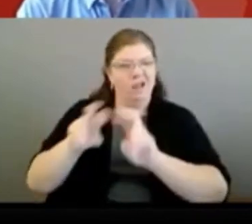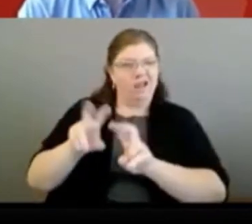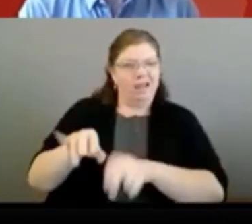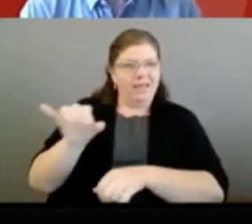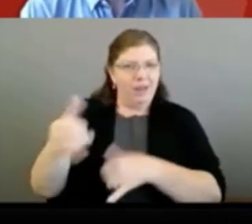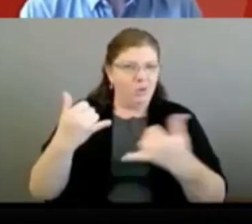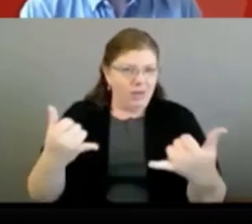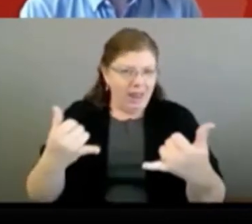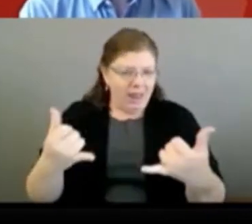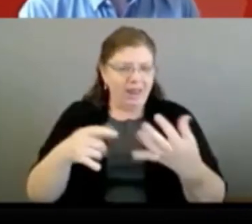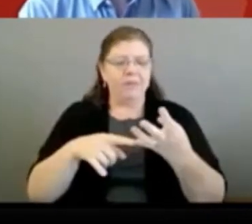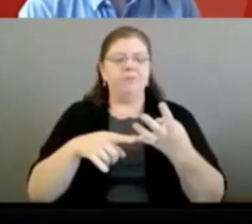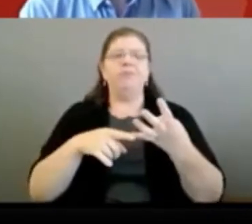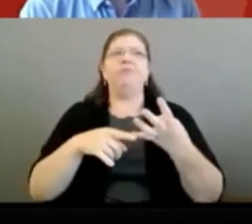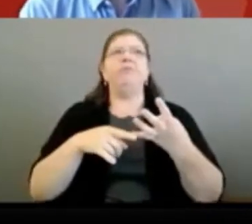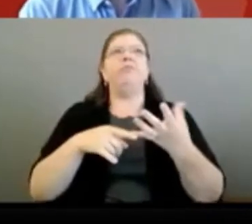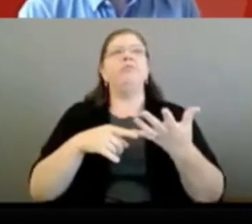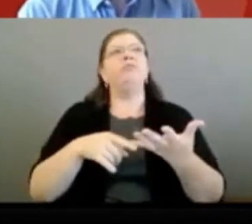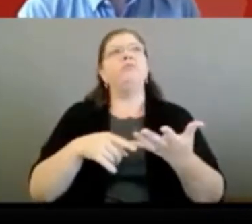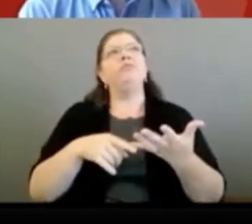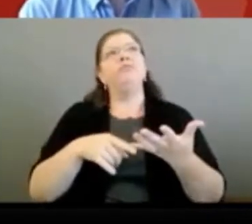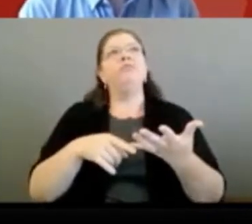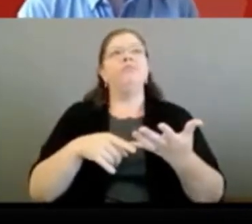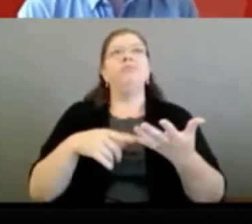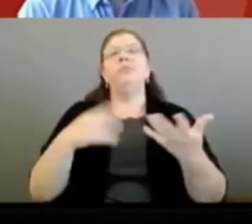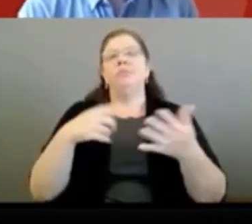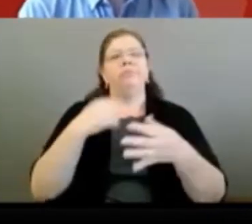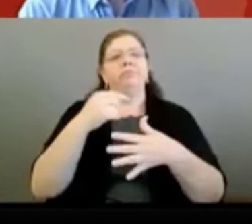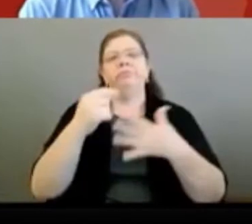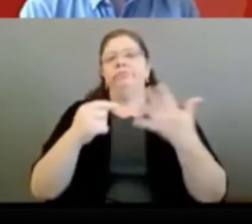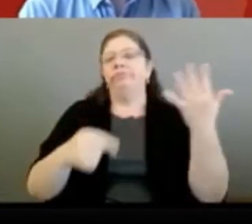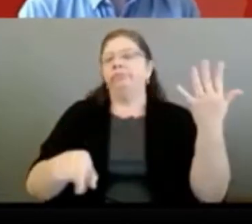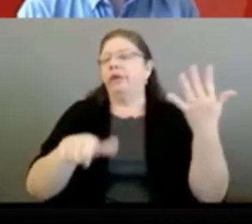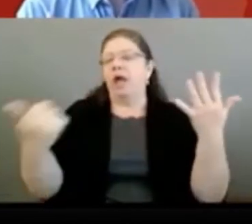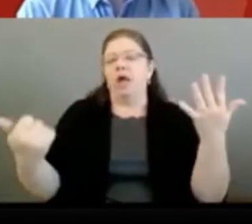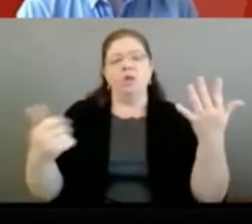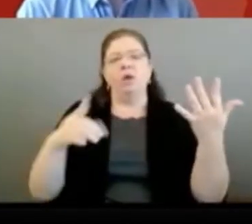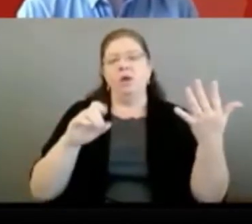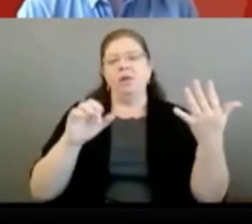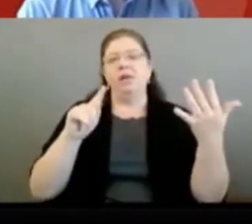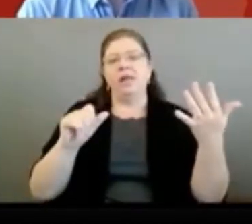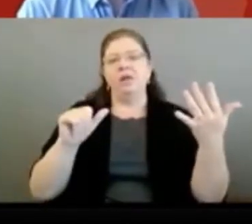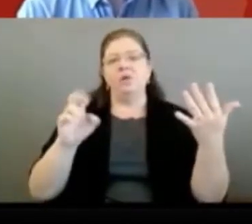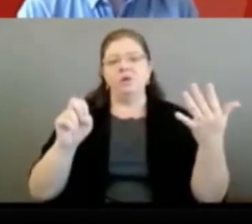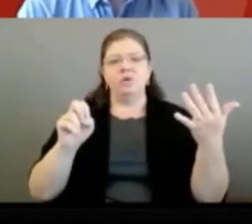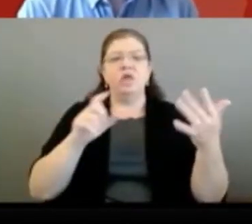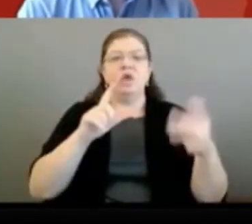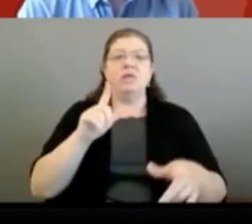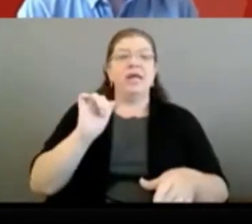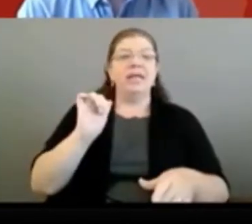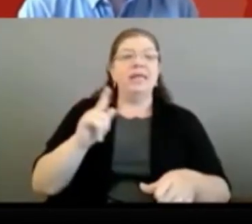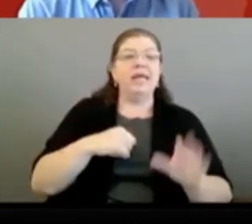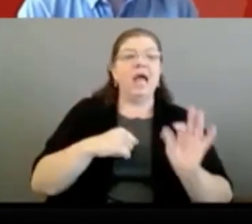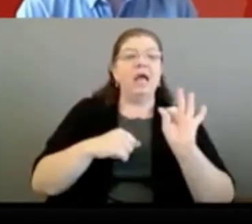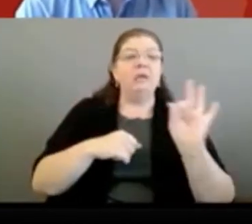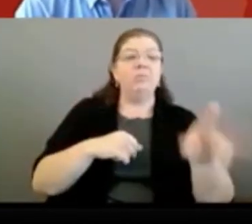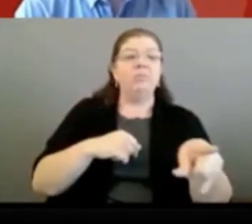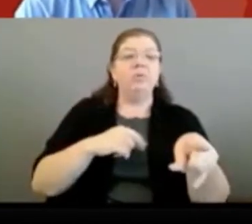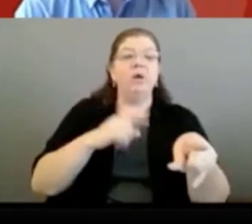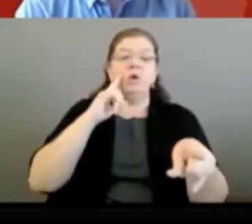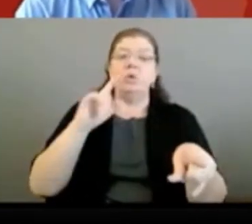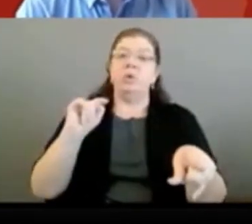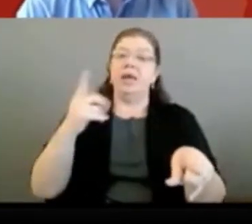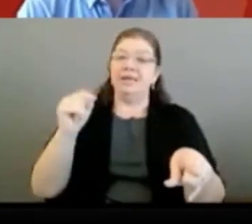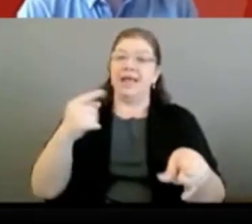today. Let's see, and there's a number of different data sources as well. I've included a link at the bottom to a text that